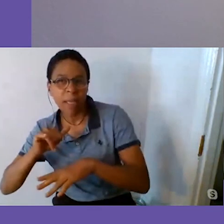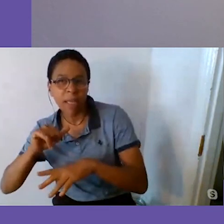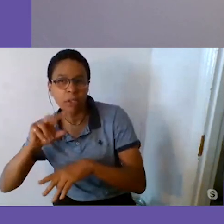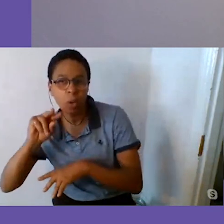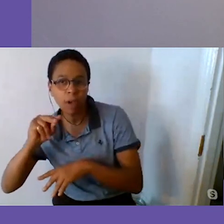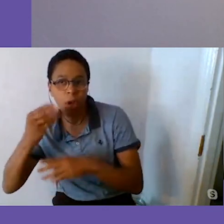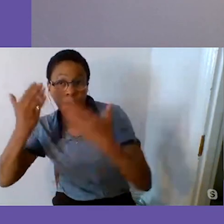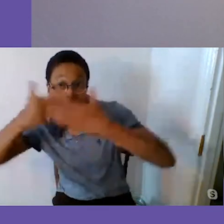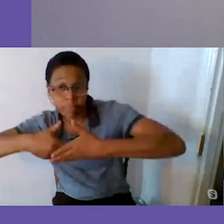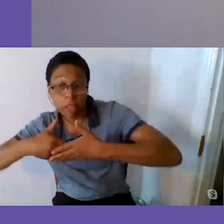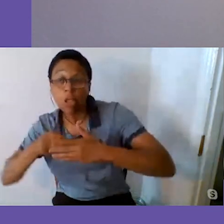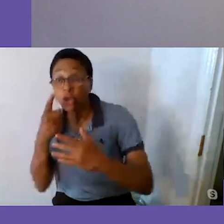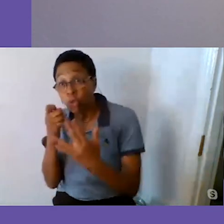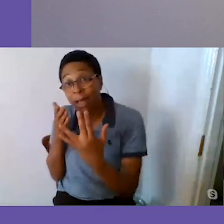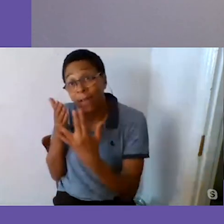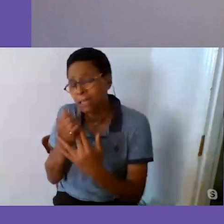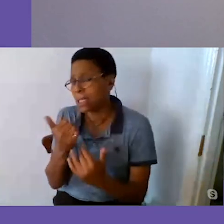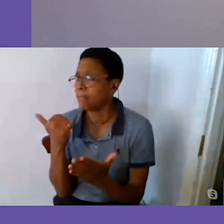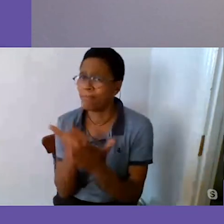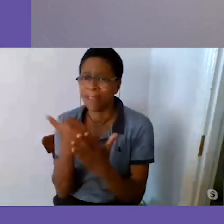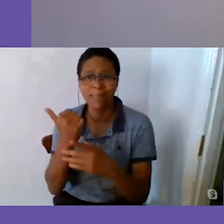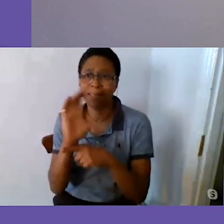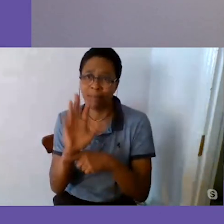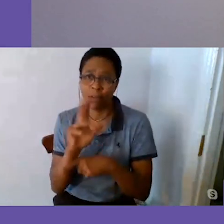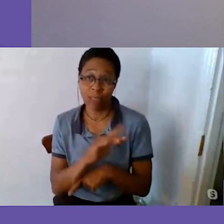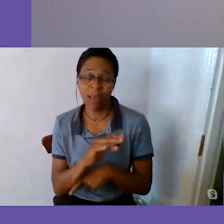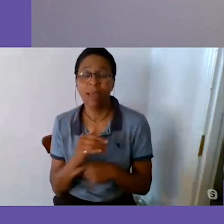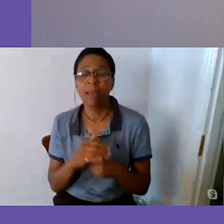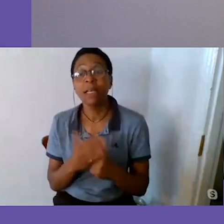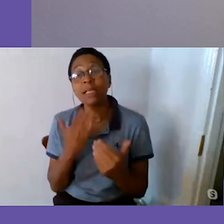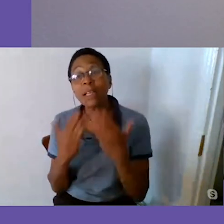do make sure you watch them. There's some really great content. And yeah, thank you for joining. Bye.